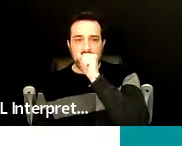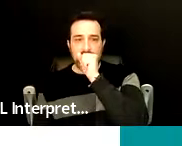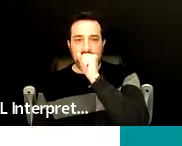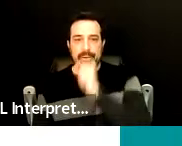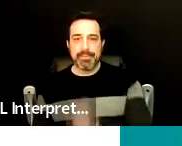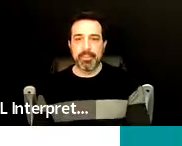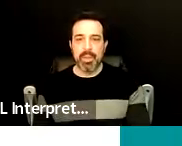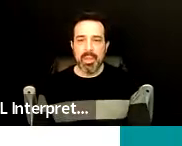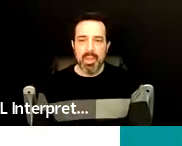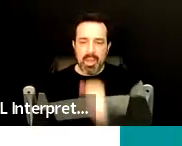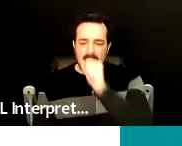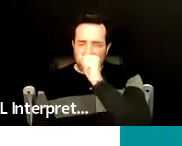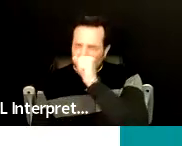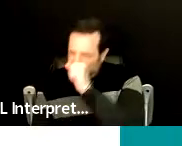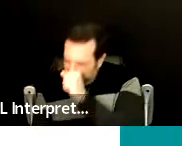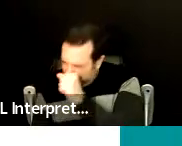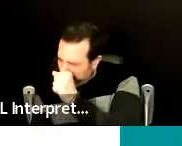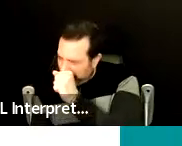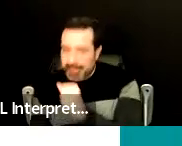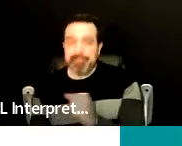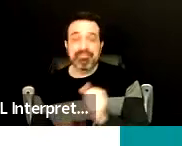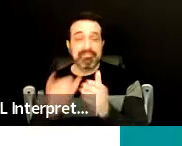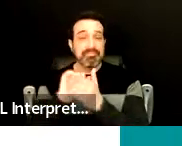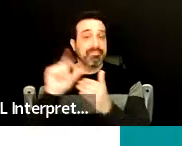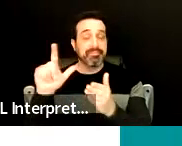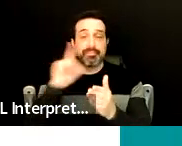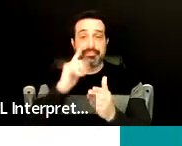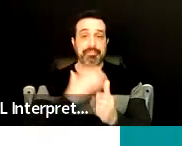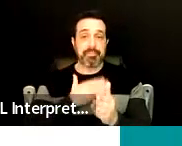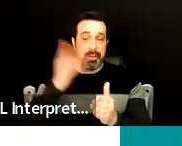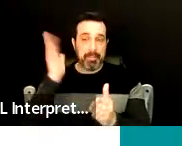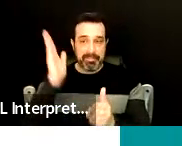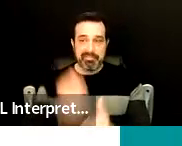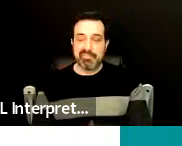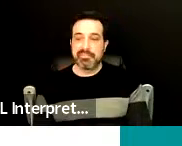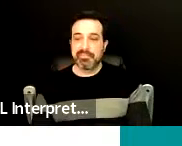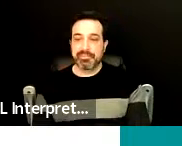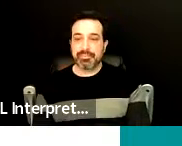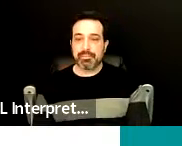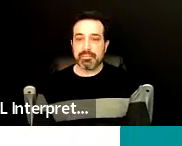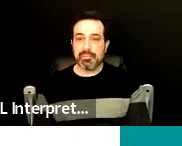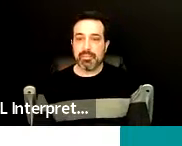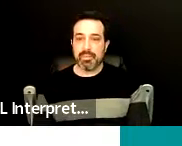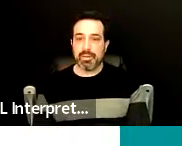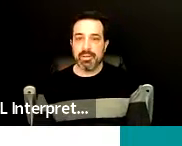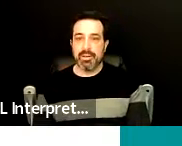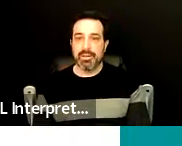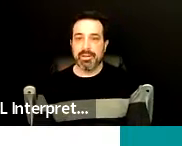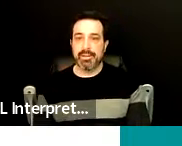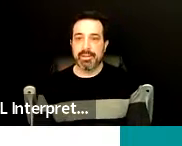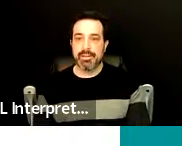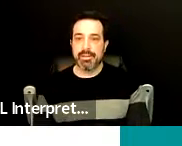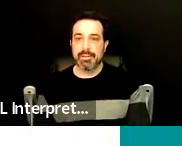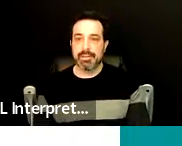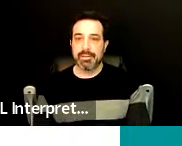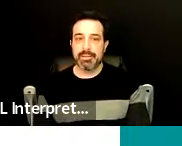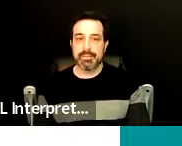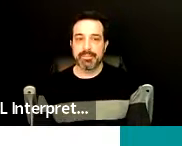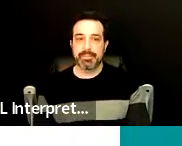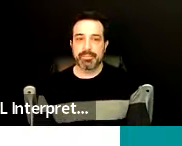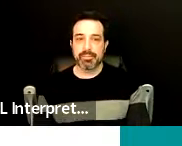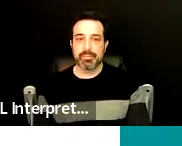And I think that's it for my presentation. Shannon, help me out where I go from here. I think next